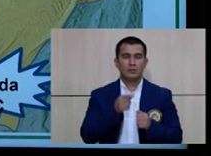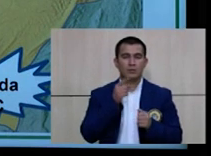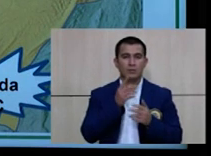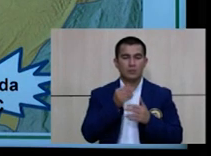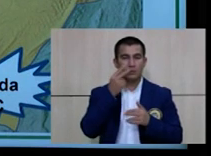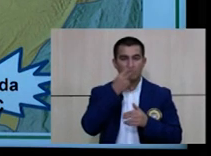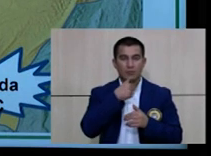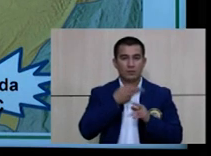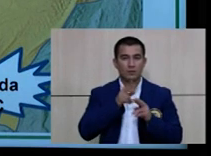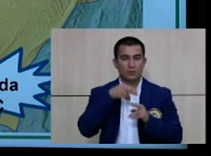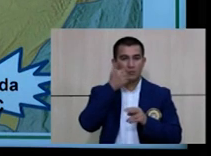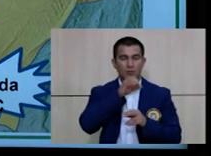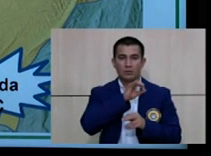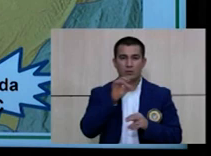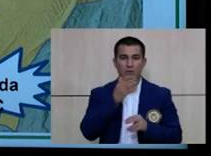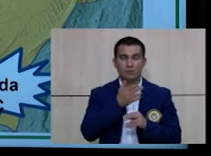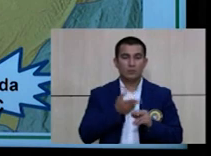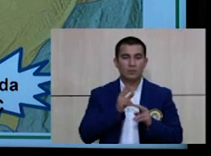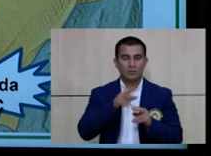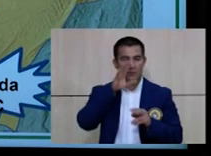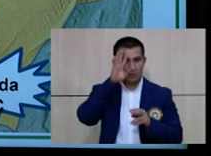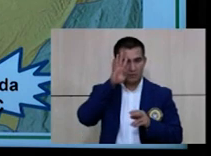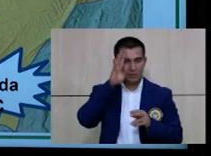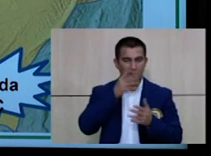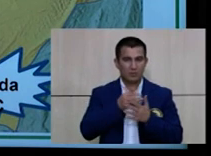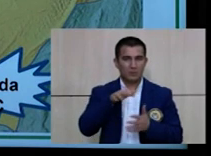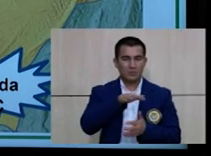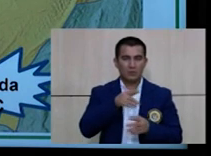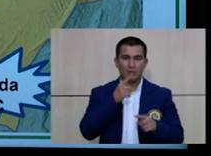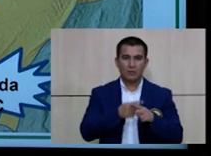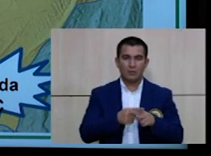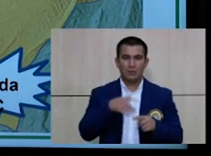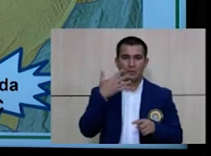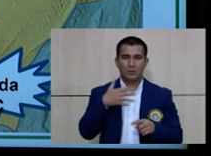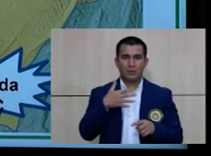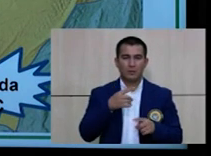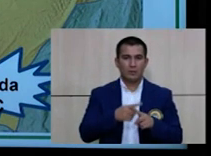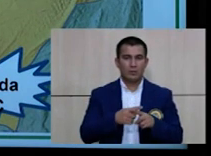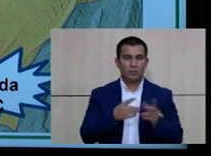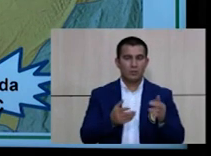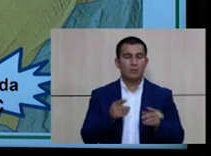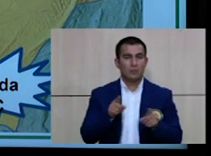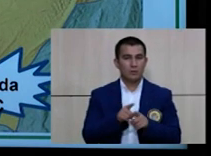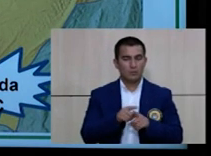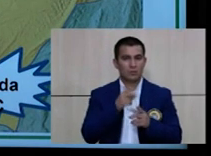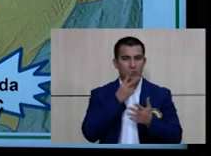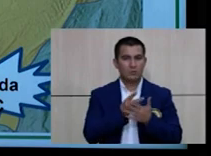1914-yili 21-iyulda Termiz shahrida plus 50 daraja harorat